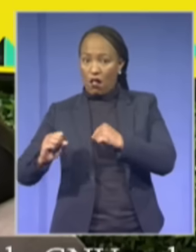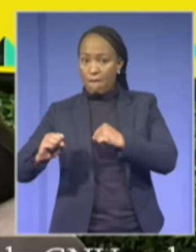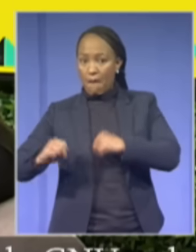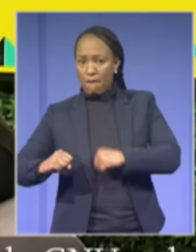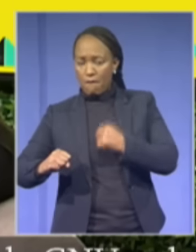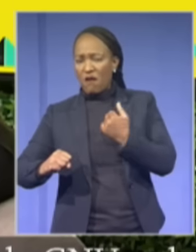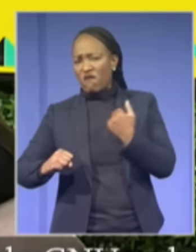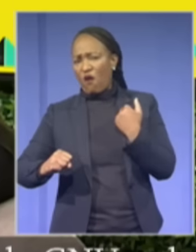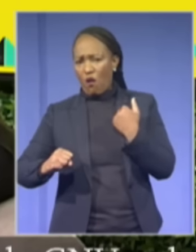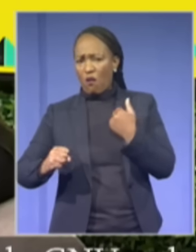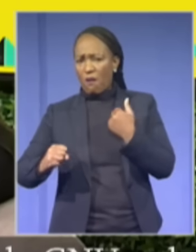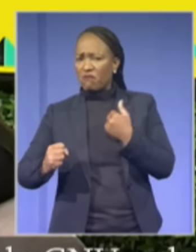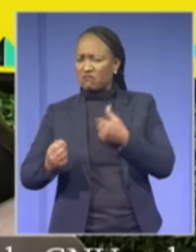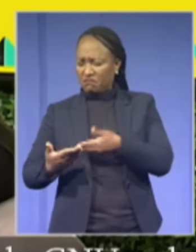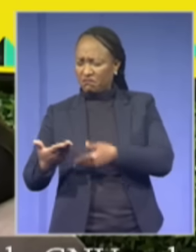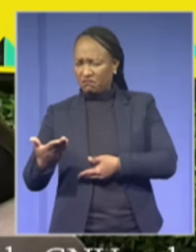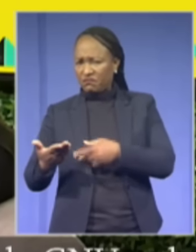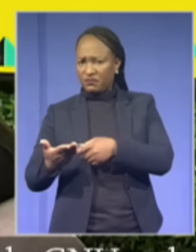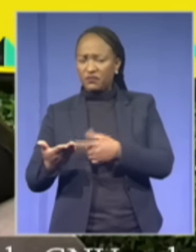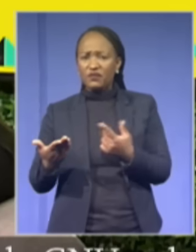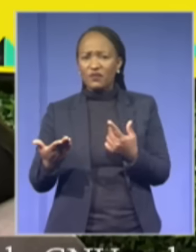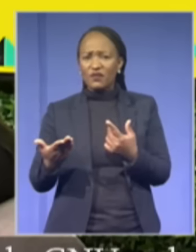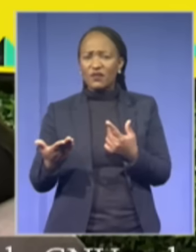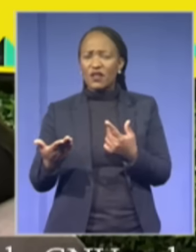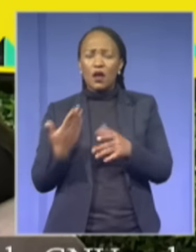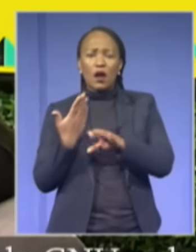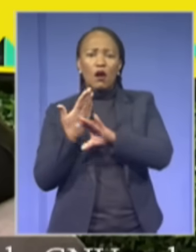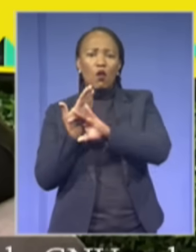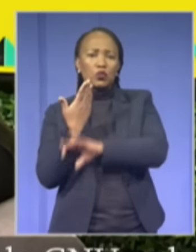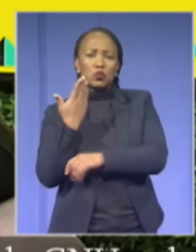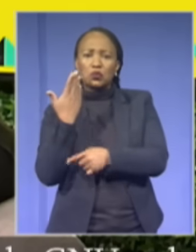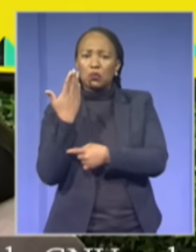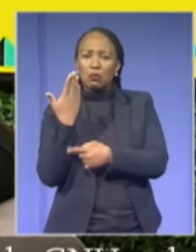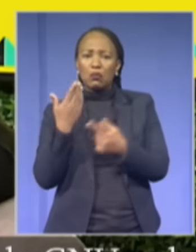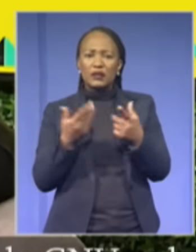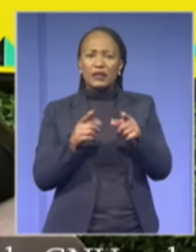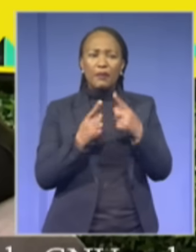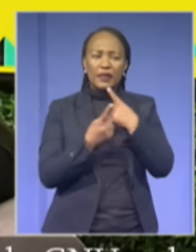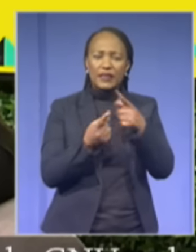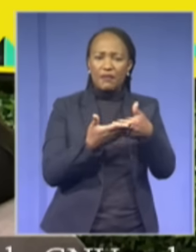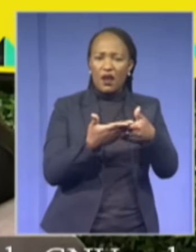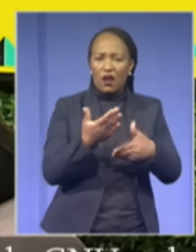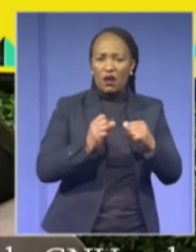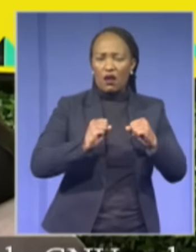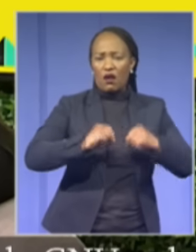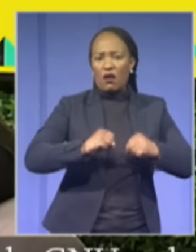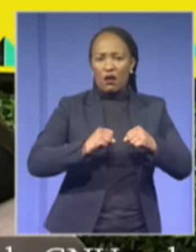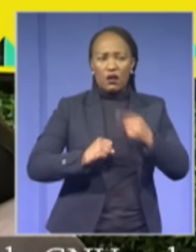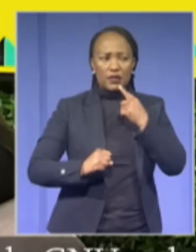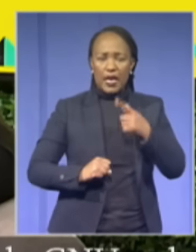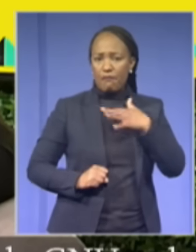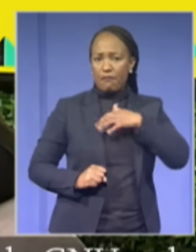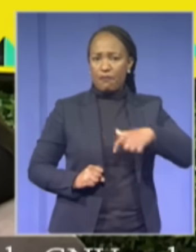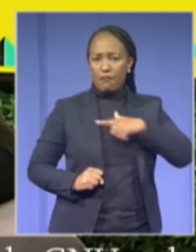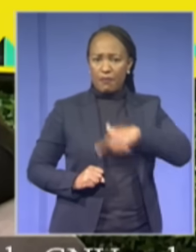way, there isn't anything in the Constitution and the statement of intent that suggests that the President